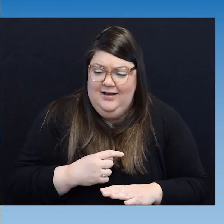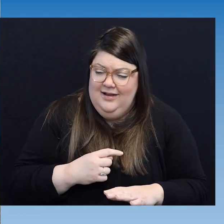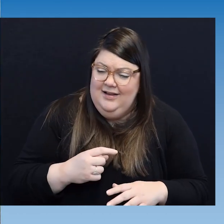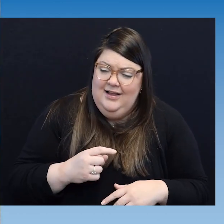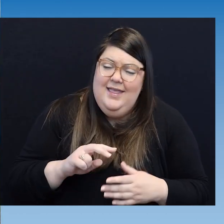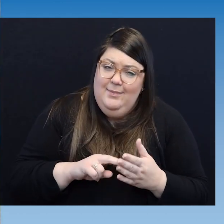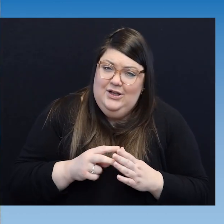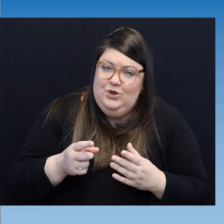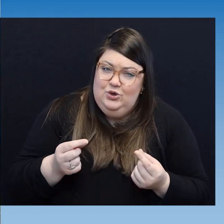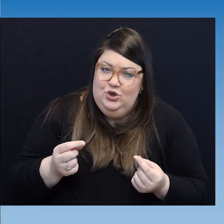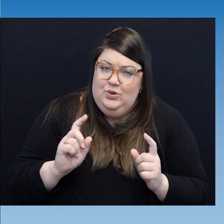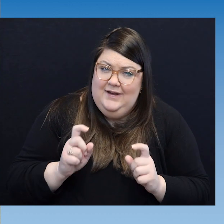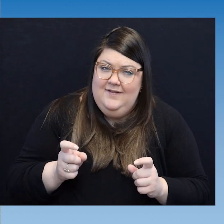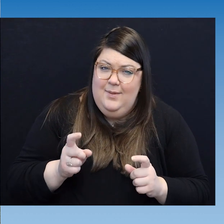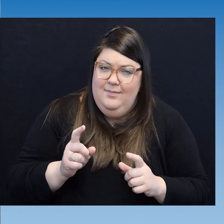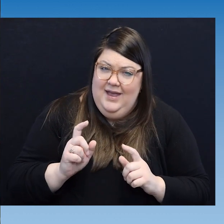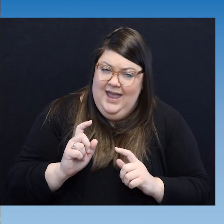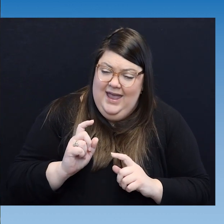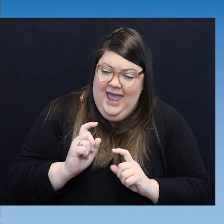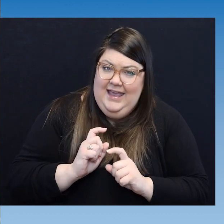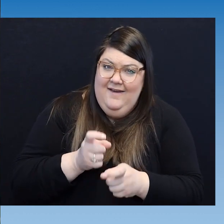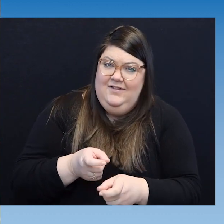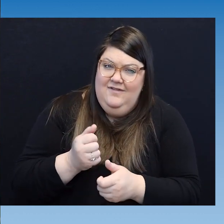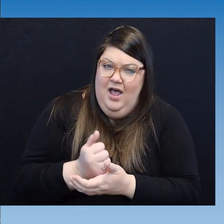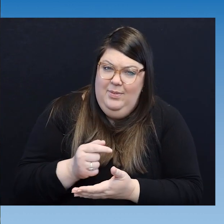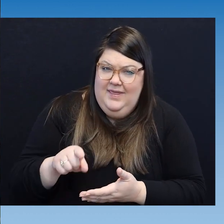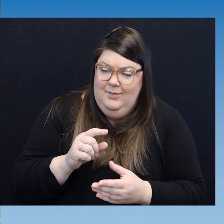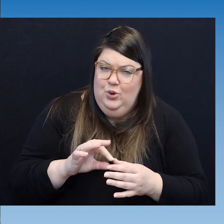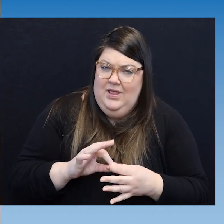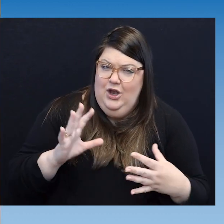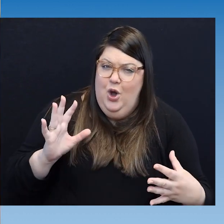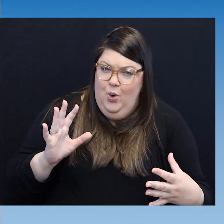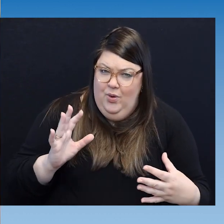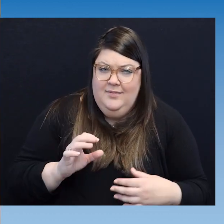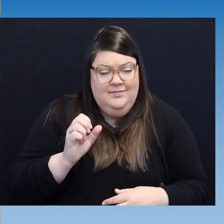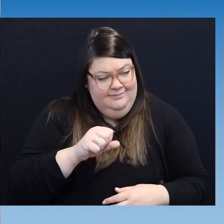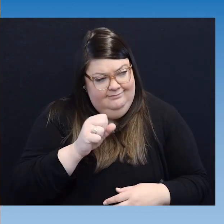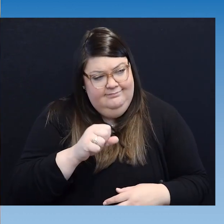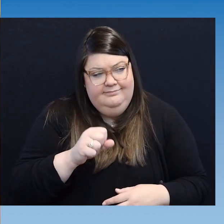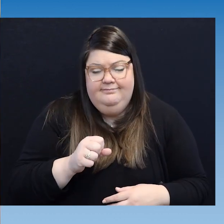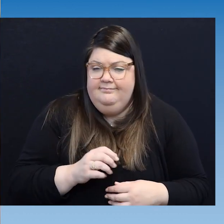what you do is give them a gift of helping them to let go. Yes. Because,